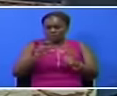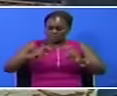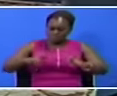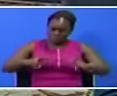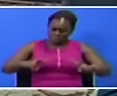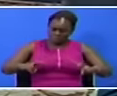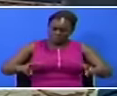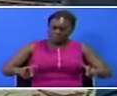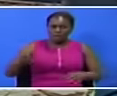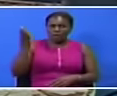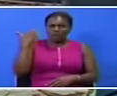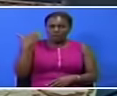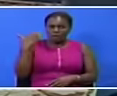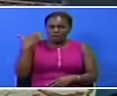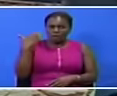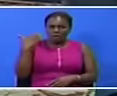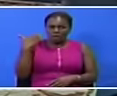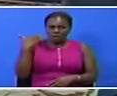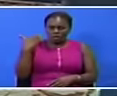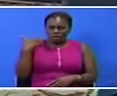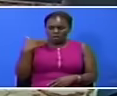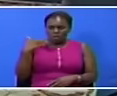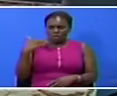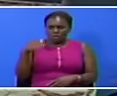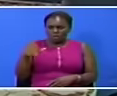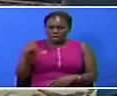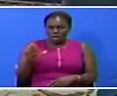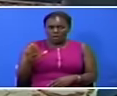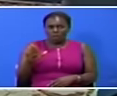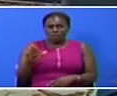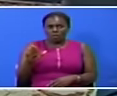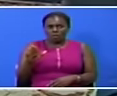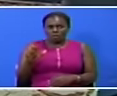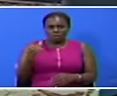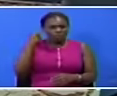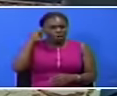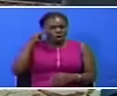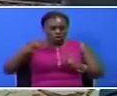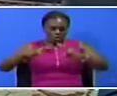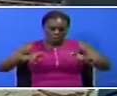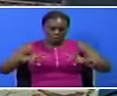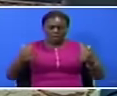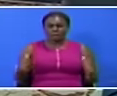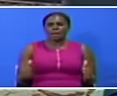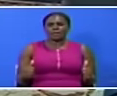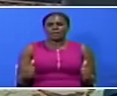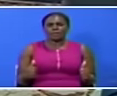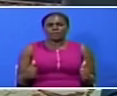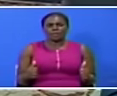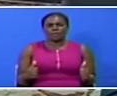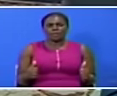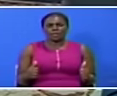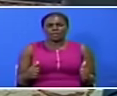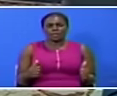said that the phone that belongs to Eno Konsanse has not yet been analyzed. Right, Elvis, and